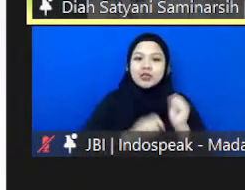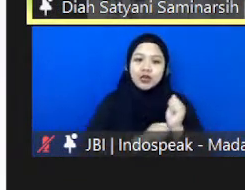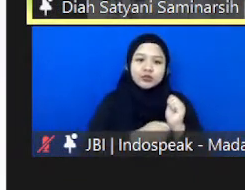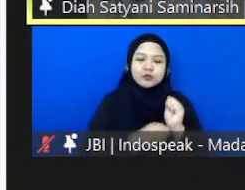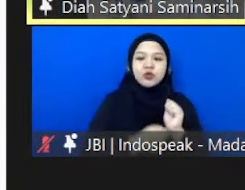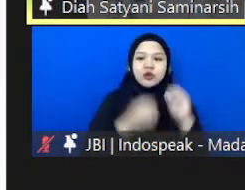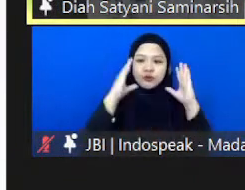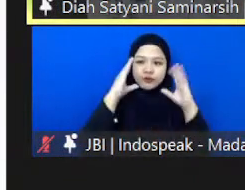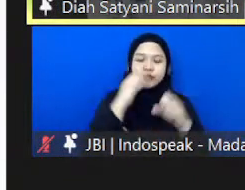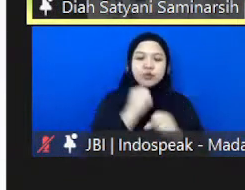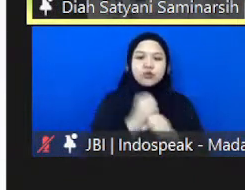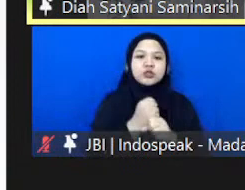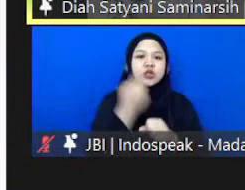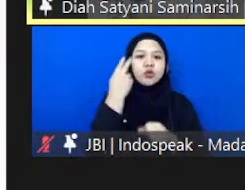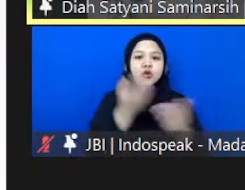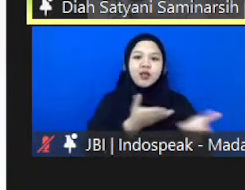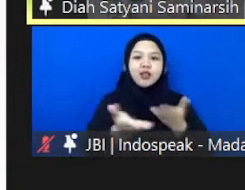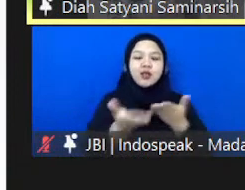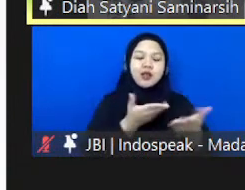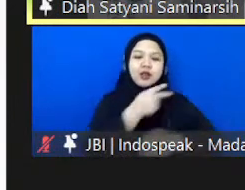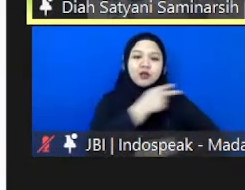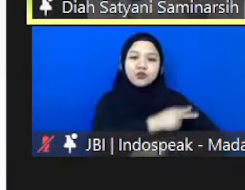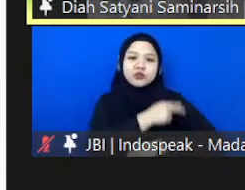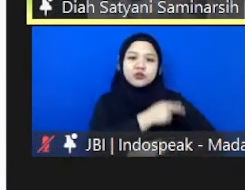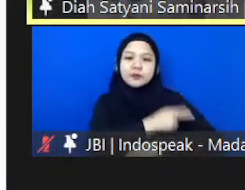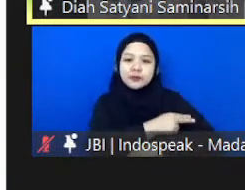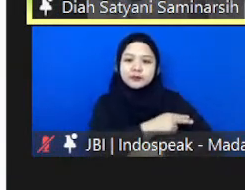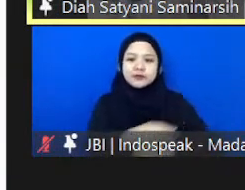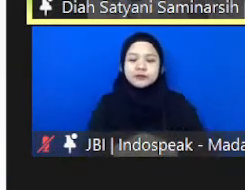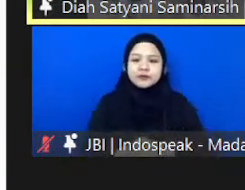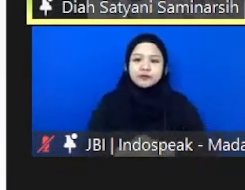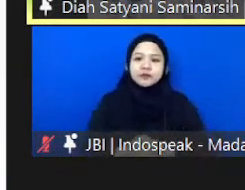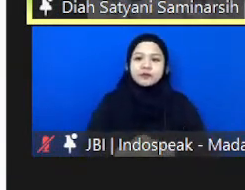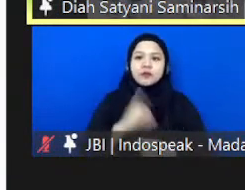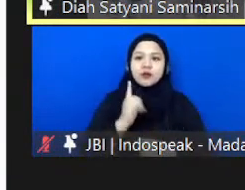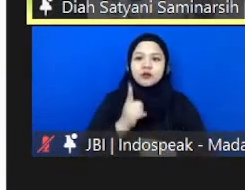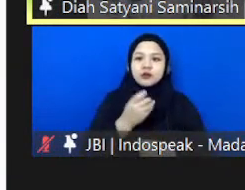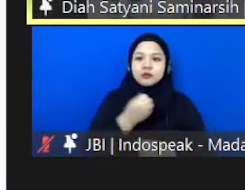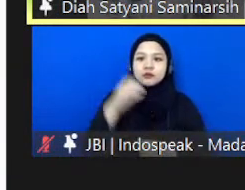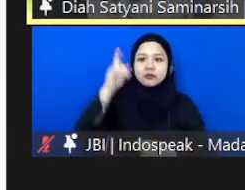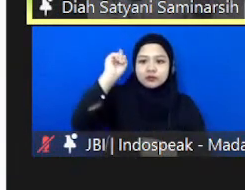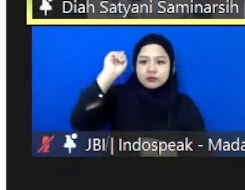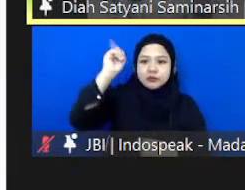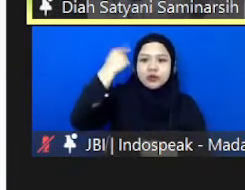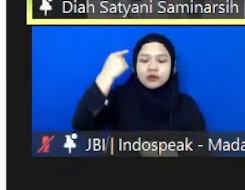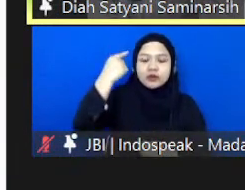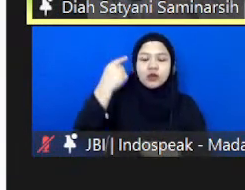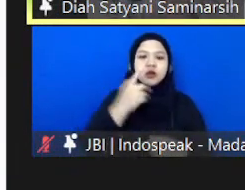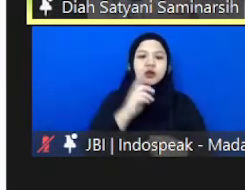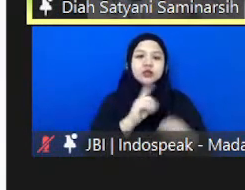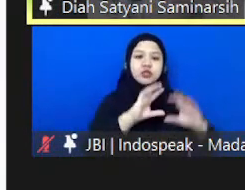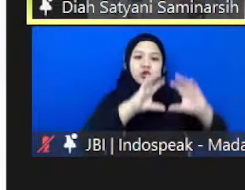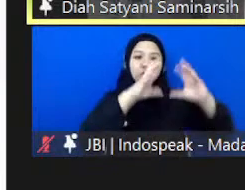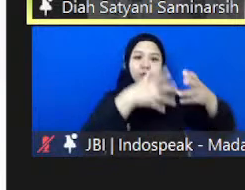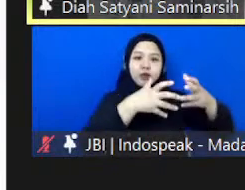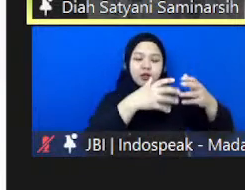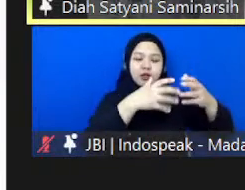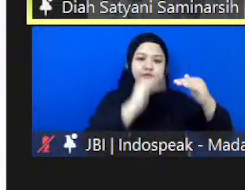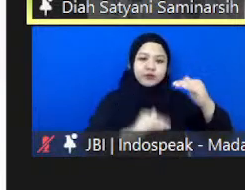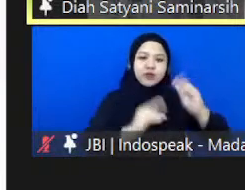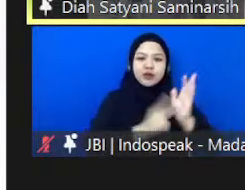on primary healthcare. It focuses on layers of governments from the global level, national